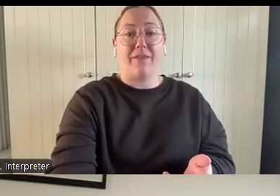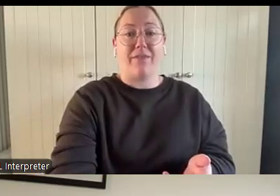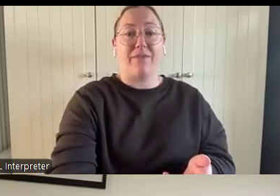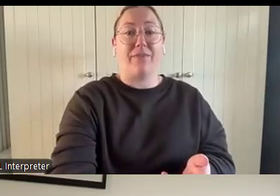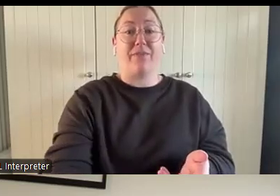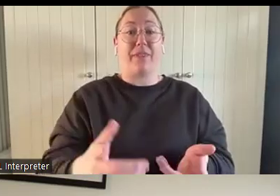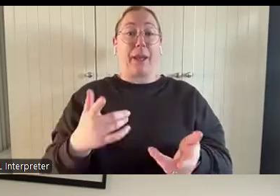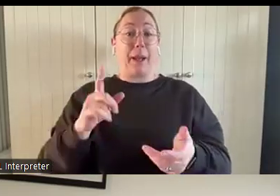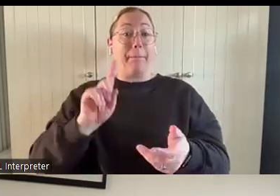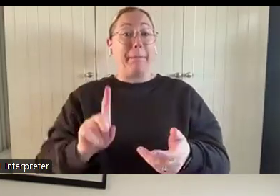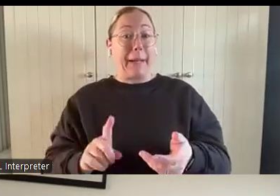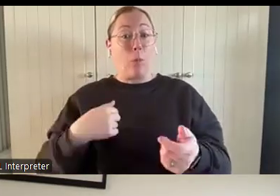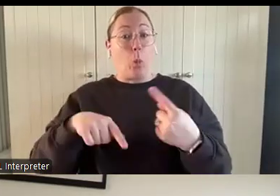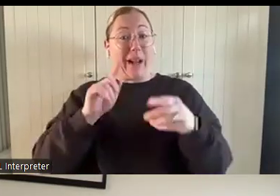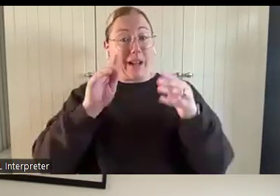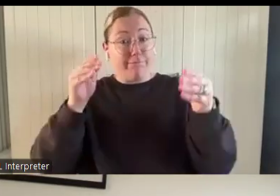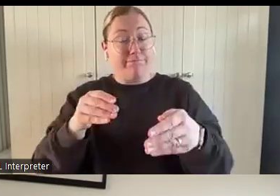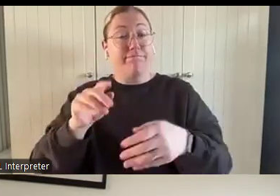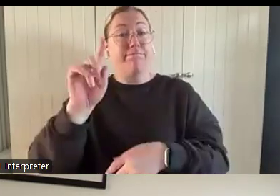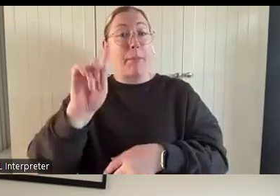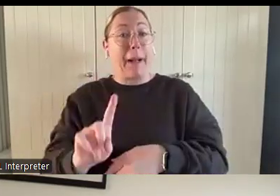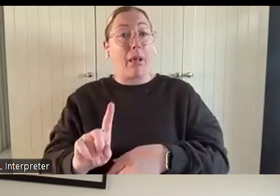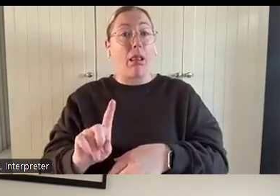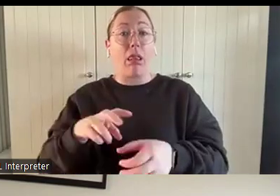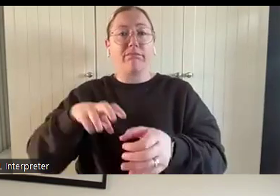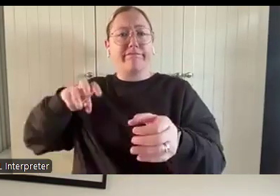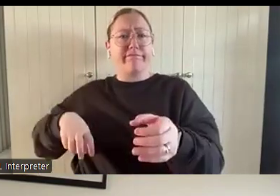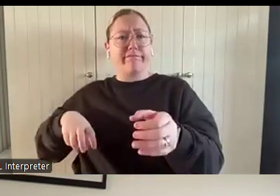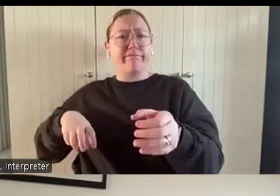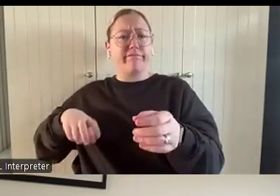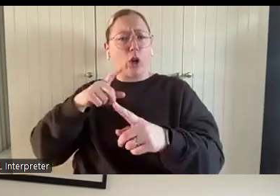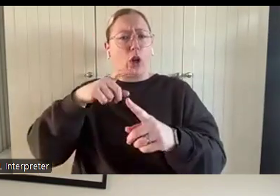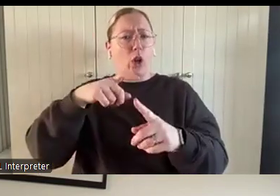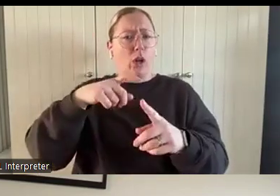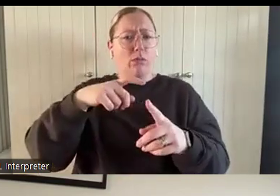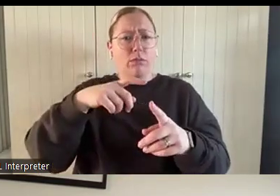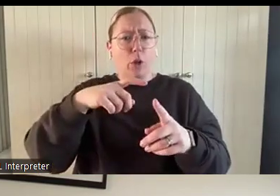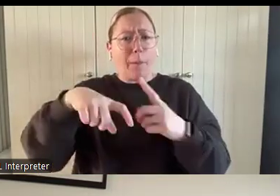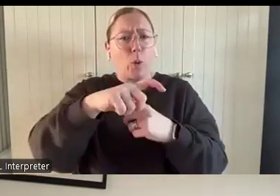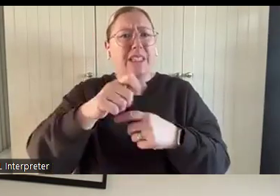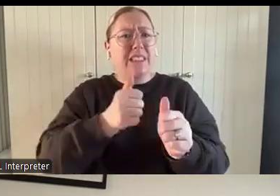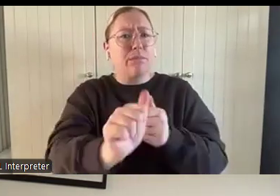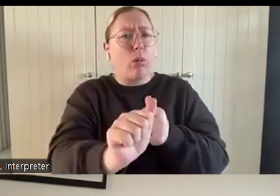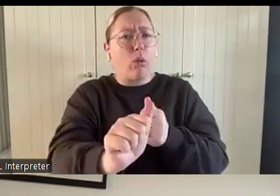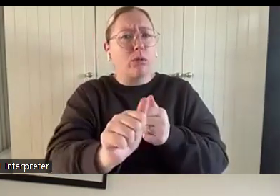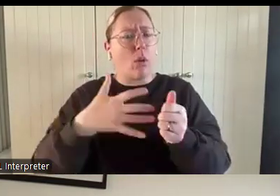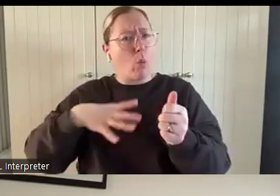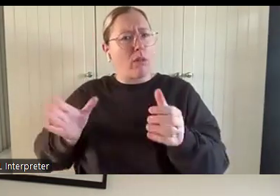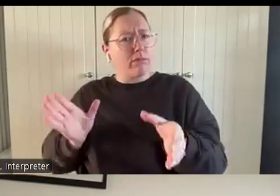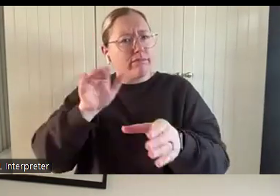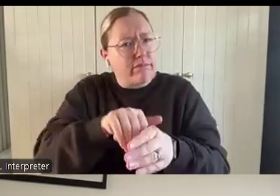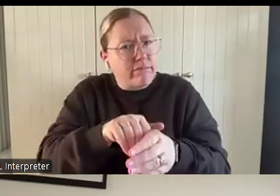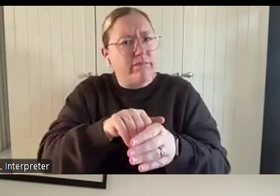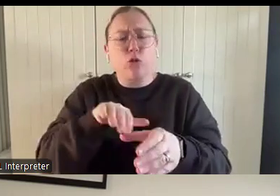from community sports, and they wanted to play sports alongside their friends, their family members, without being separated,